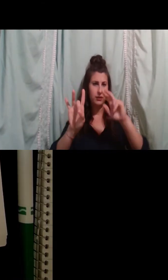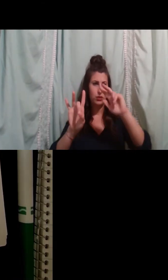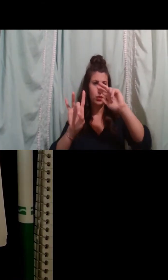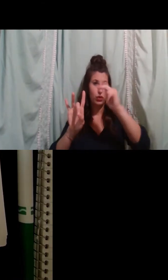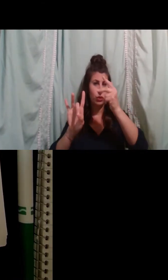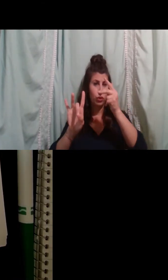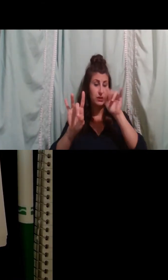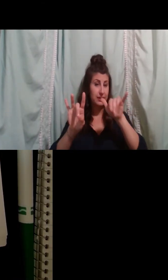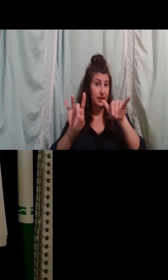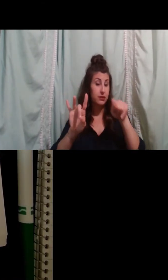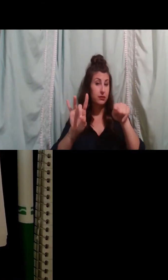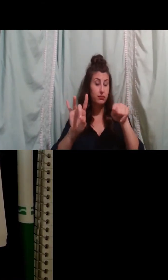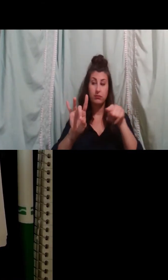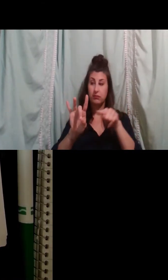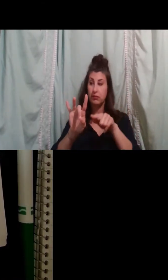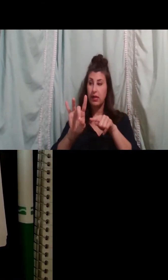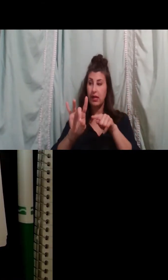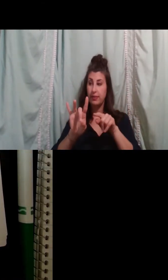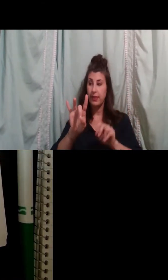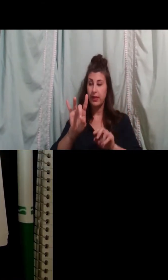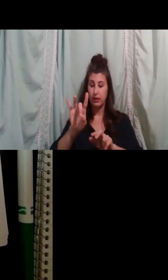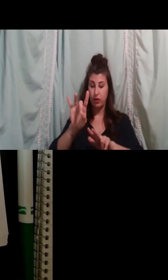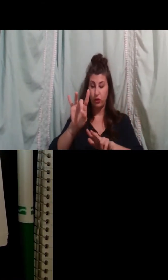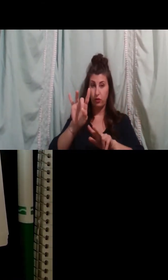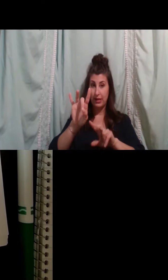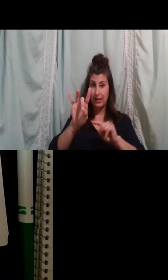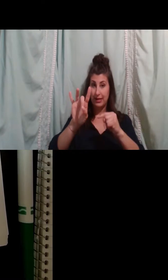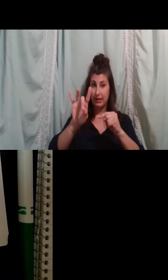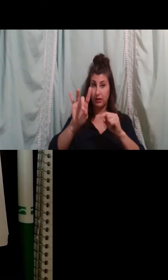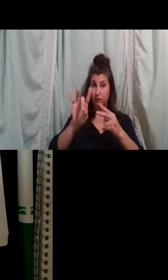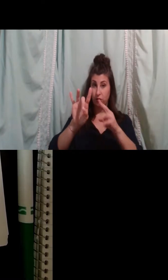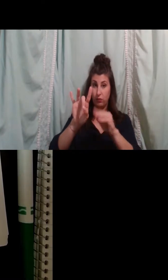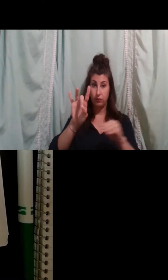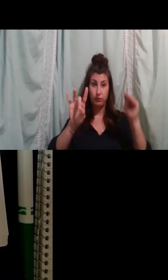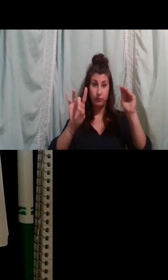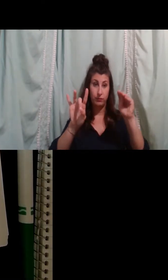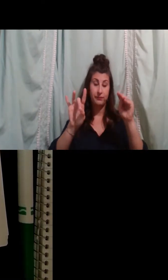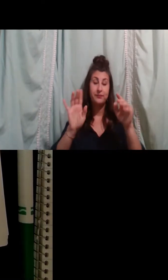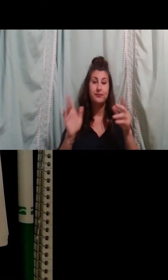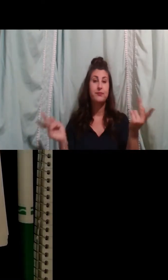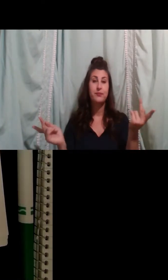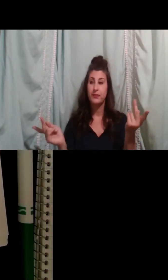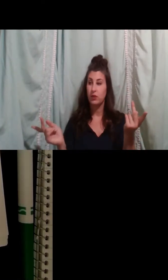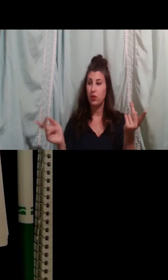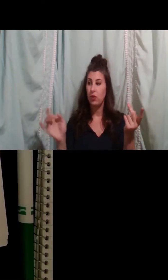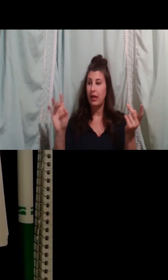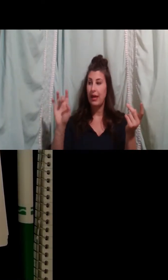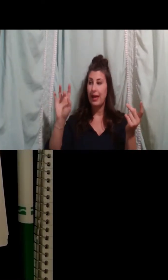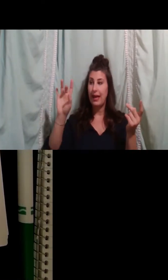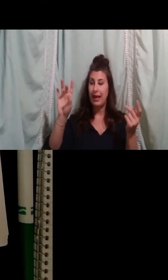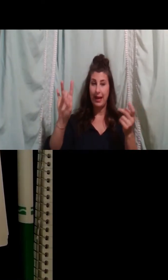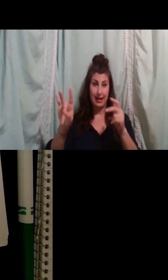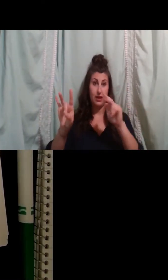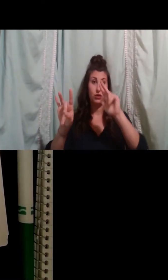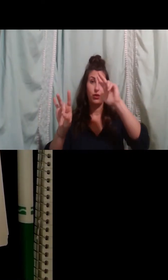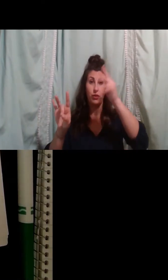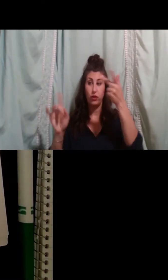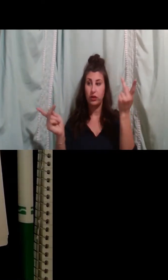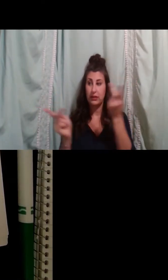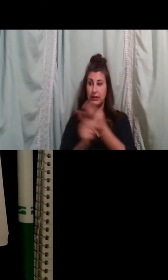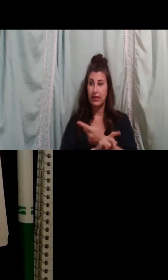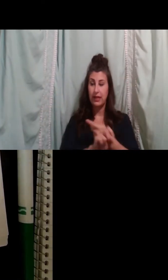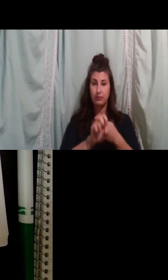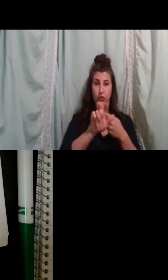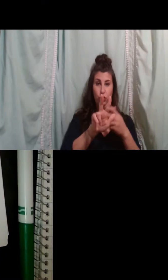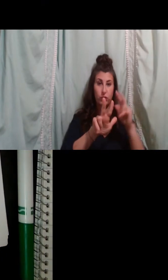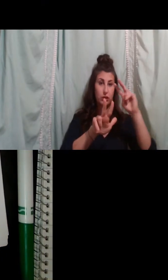stays on top. And then this one is going to go to the top because I need to flip it. So it'll be times 3 squared.